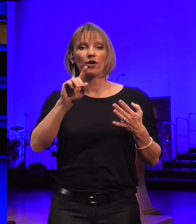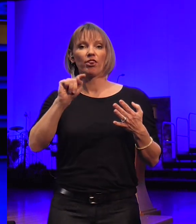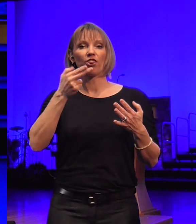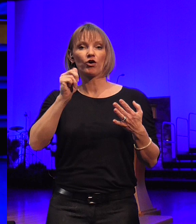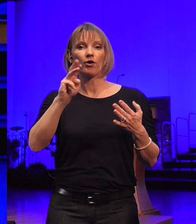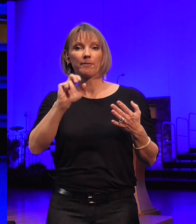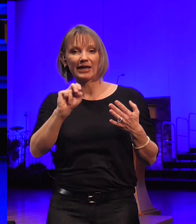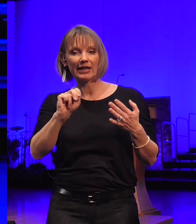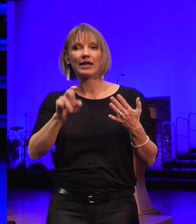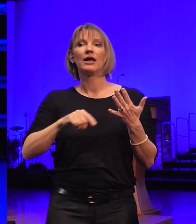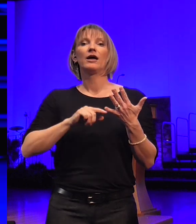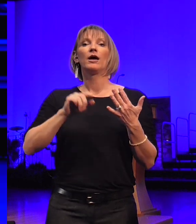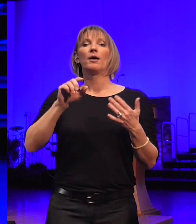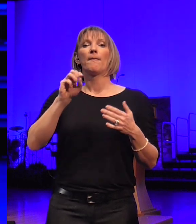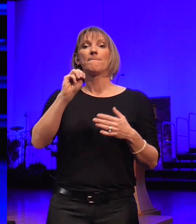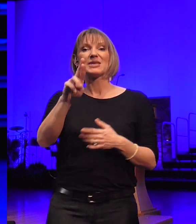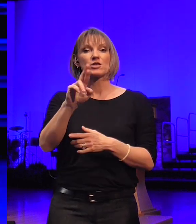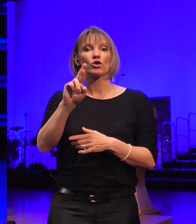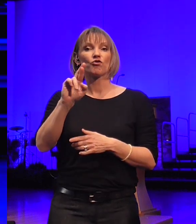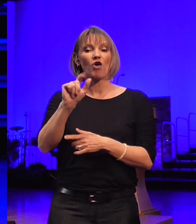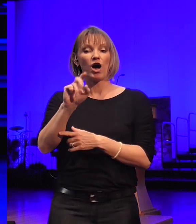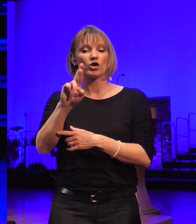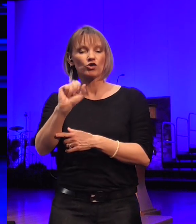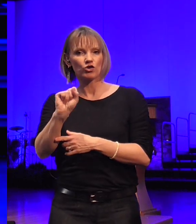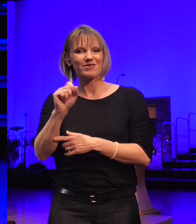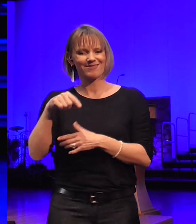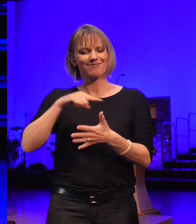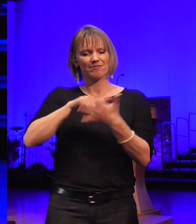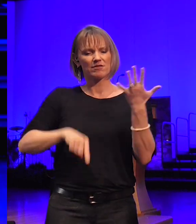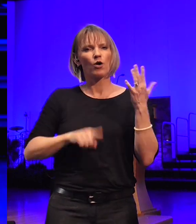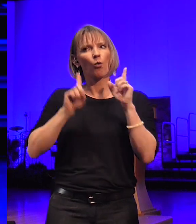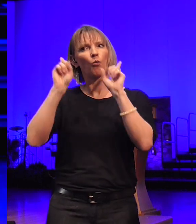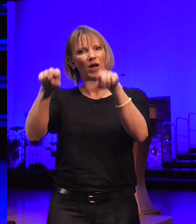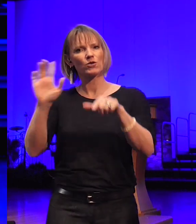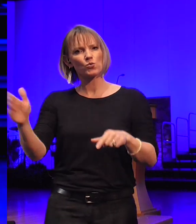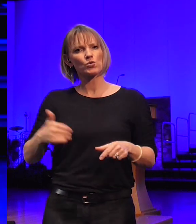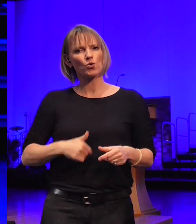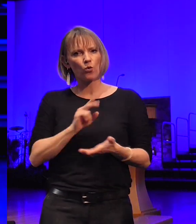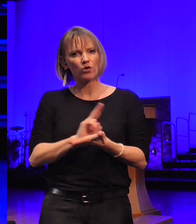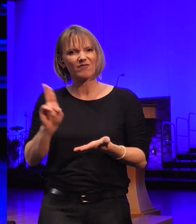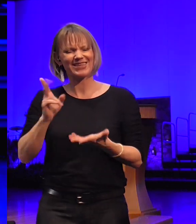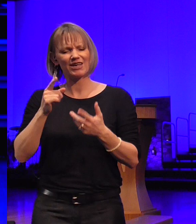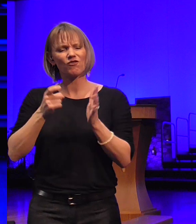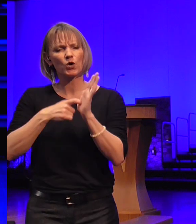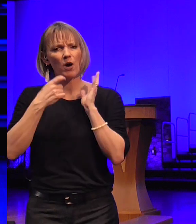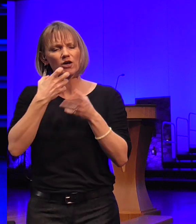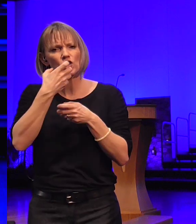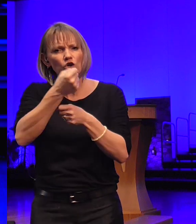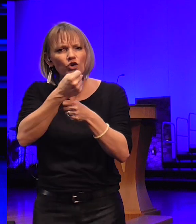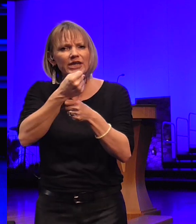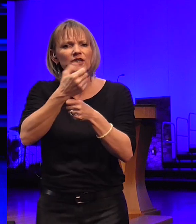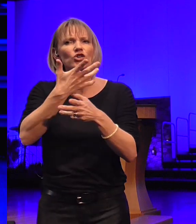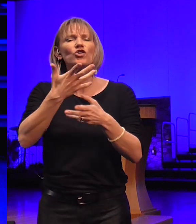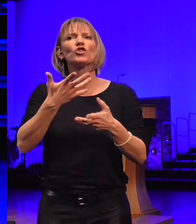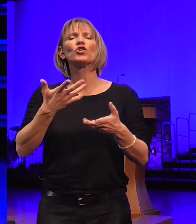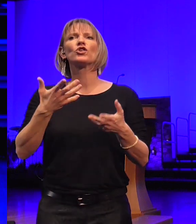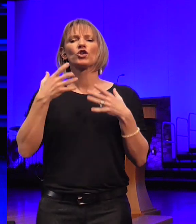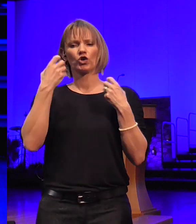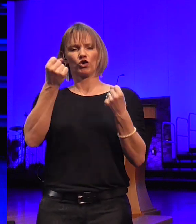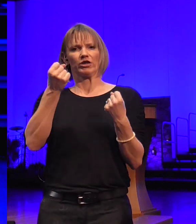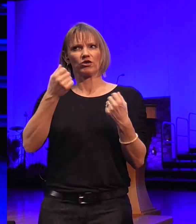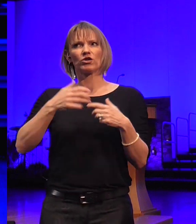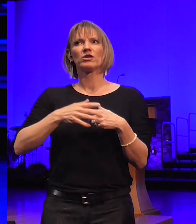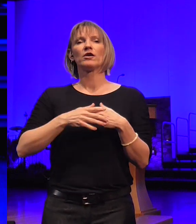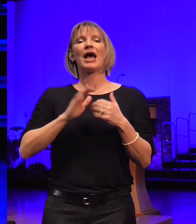Rogers went to Soul University. It takes courage. But it's not until we're there that we begin to see how this